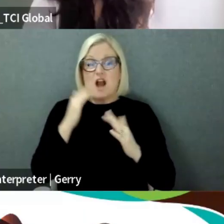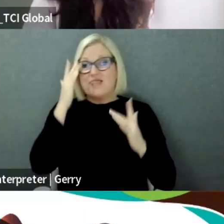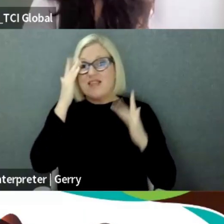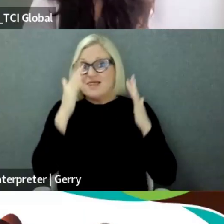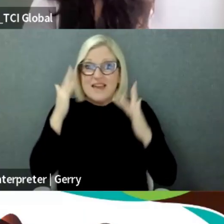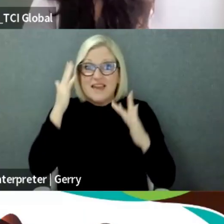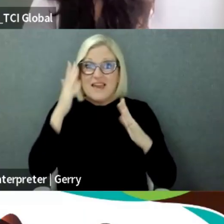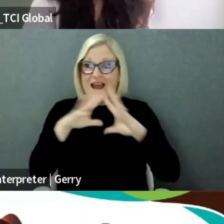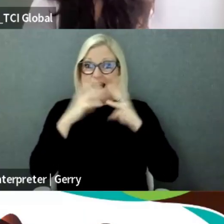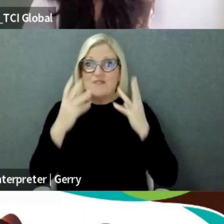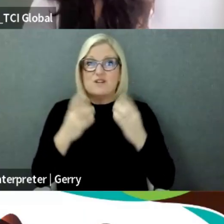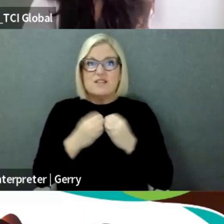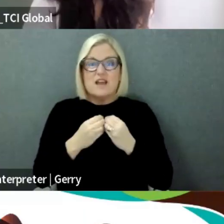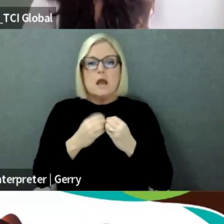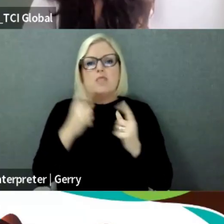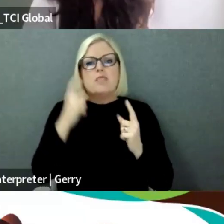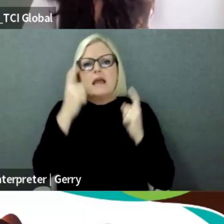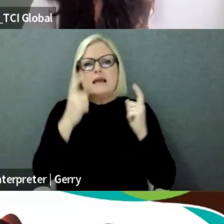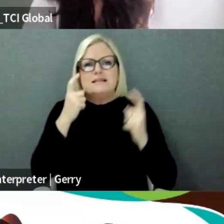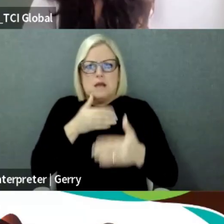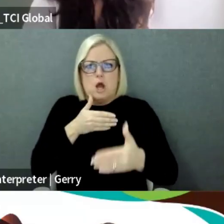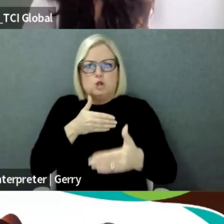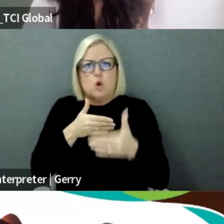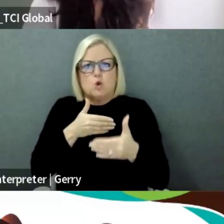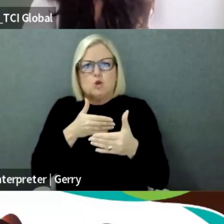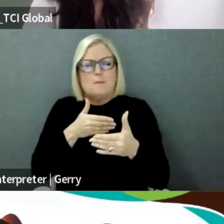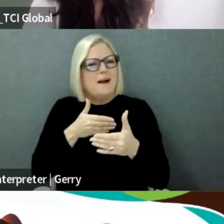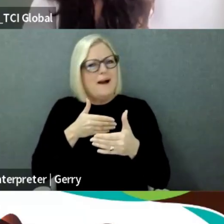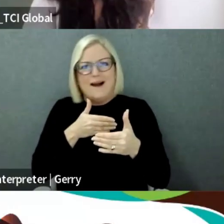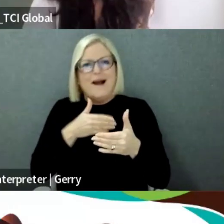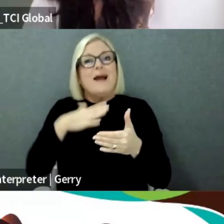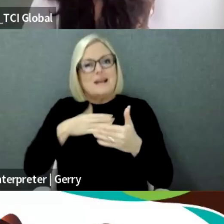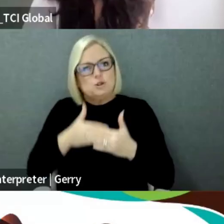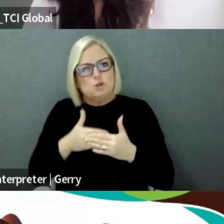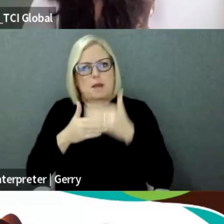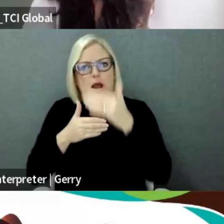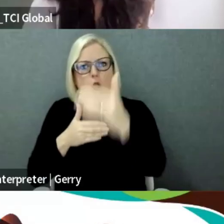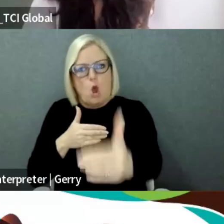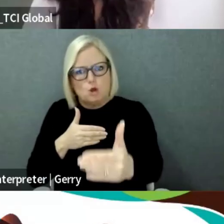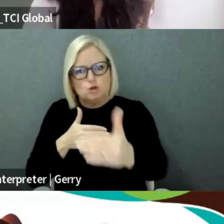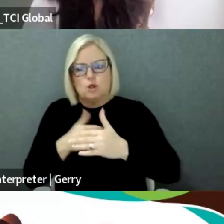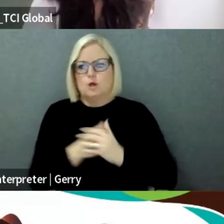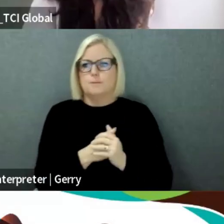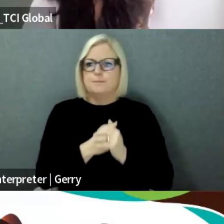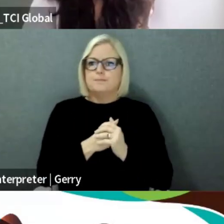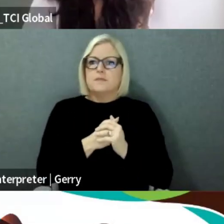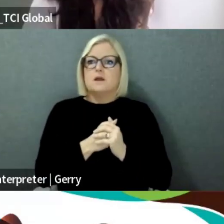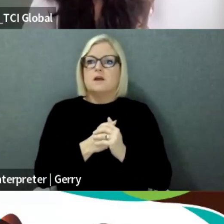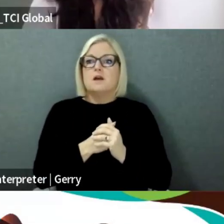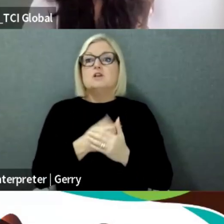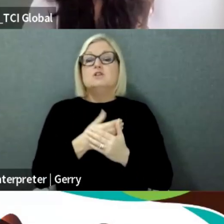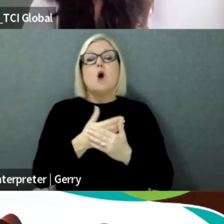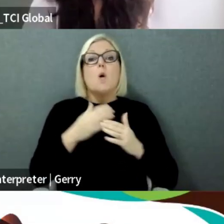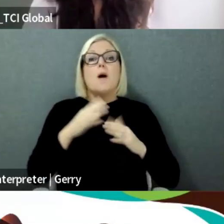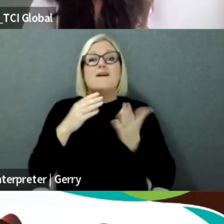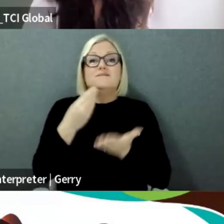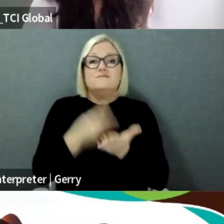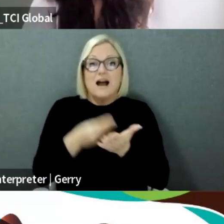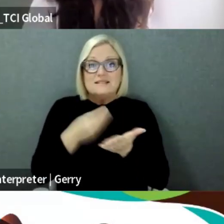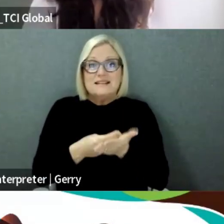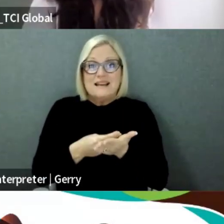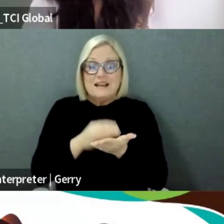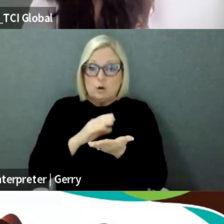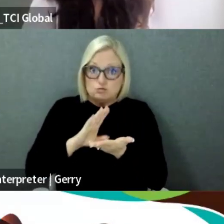what should donors do differently? Pranami's talked about some of these already, but firstly, we need to stop funding anything that segregates people